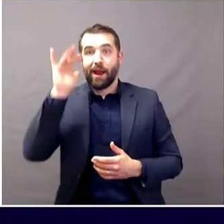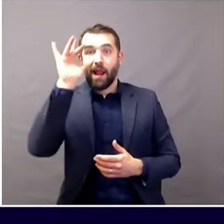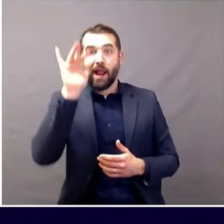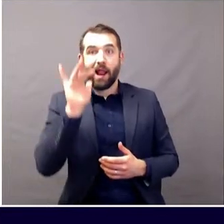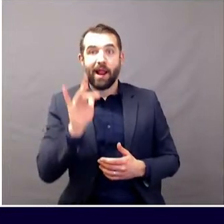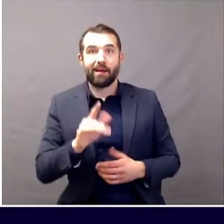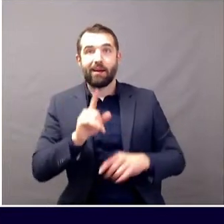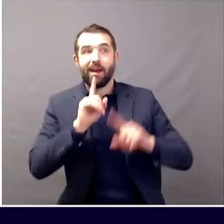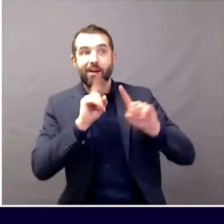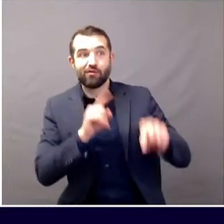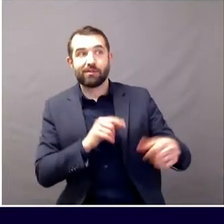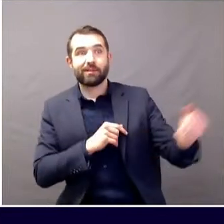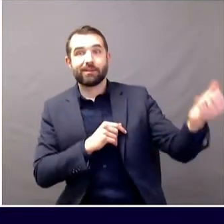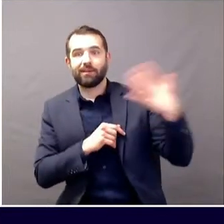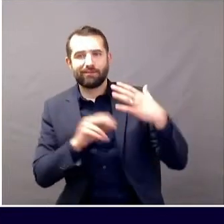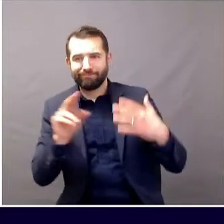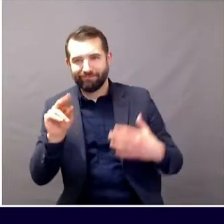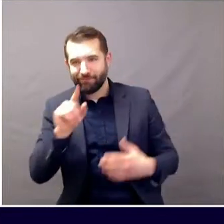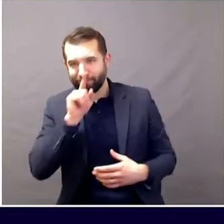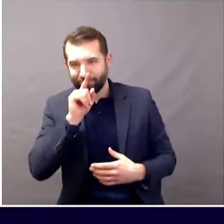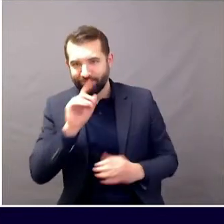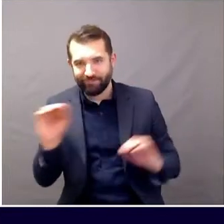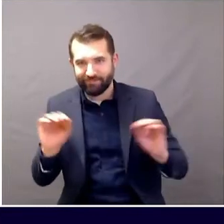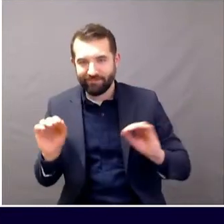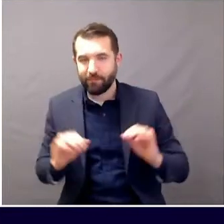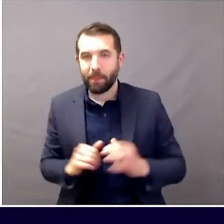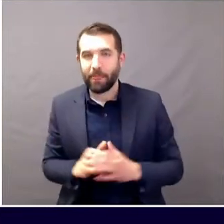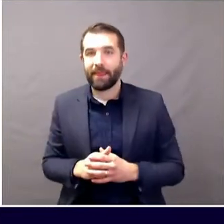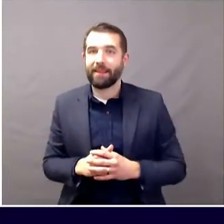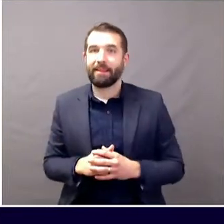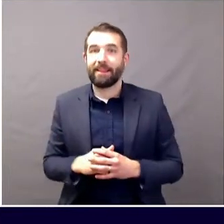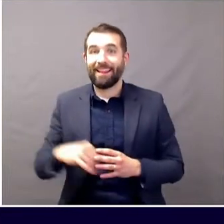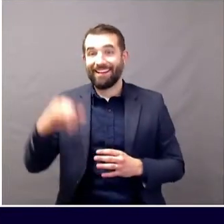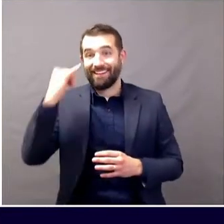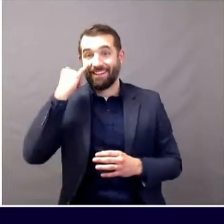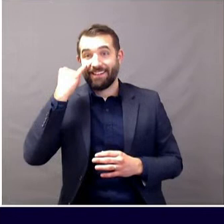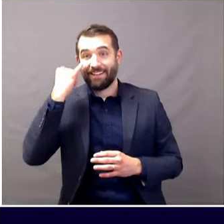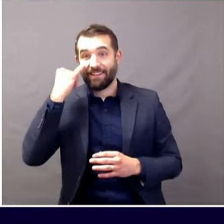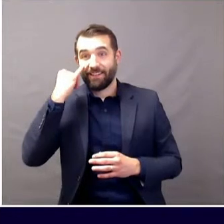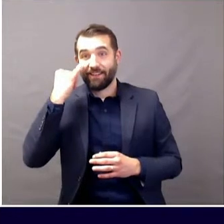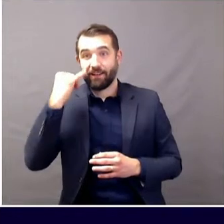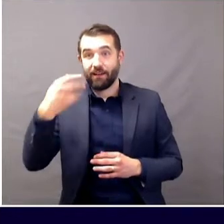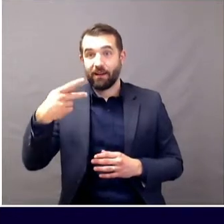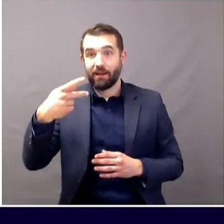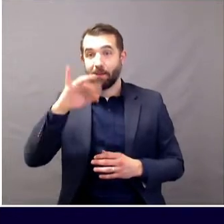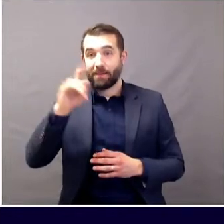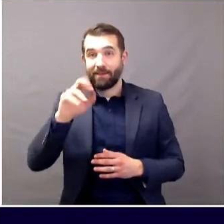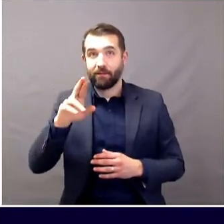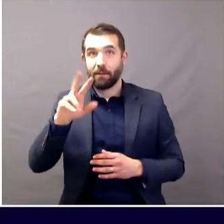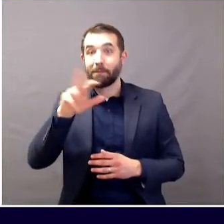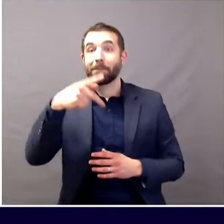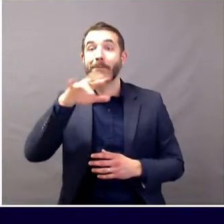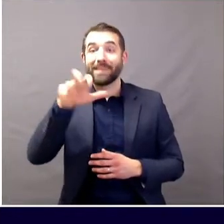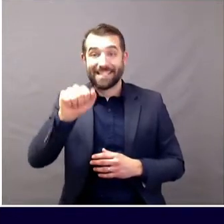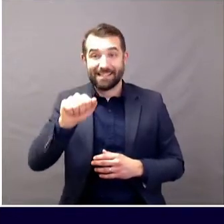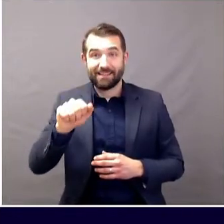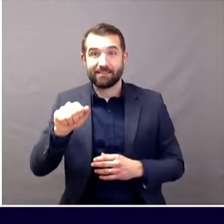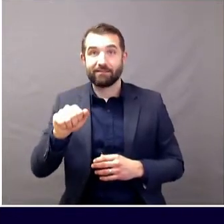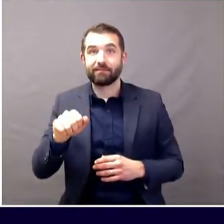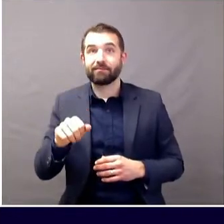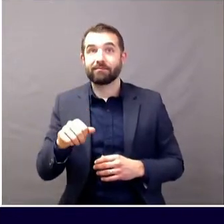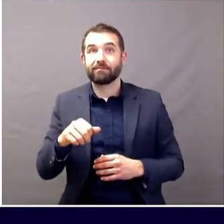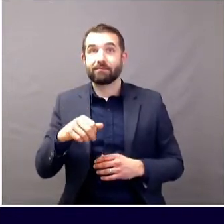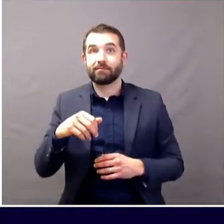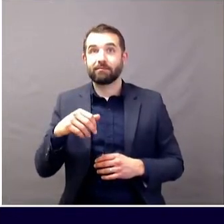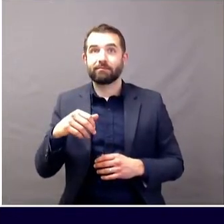by Domino's how many pizzas you're getting and you just telling them where you want them delivered to. What we've been told in terms